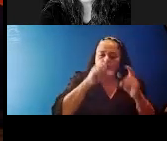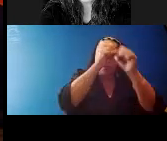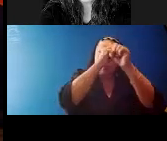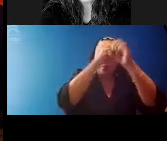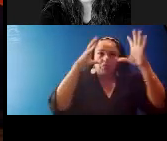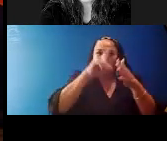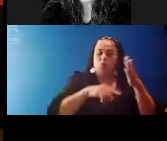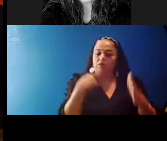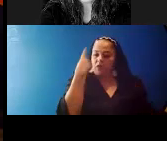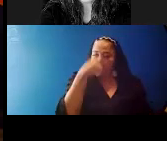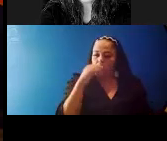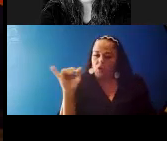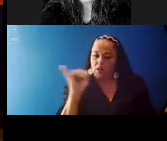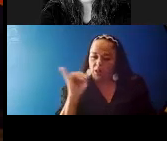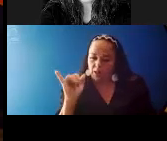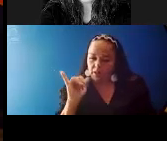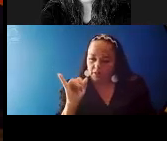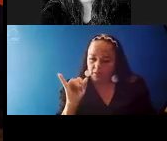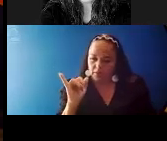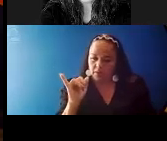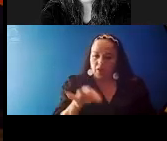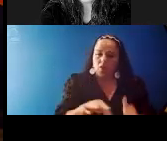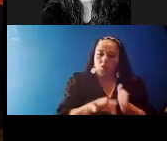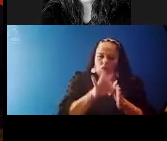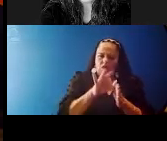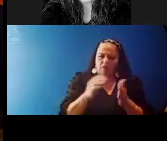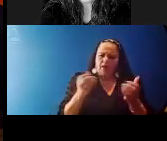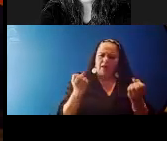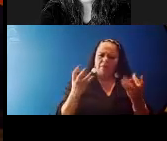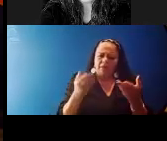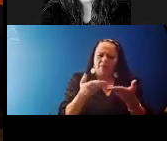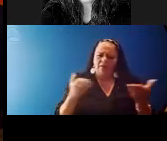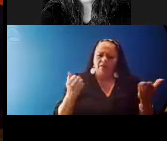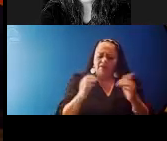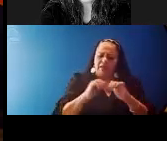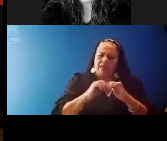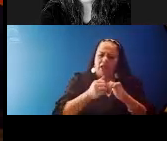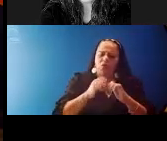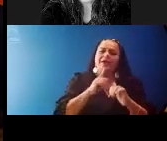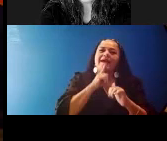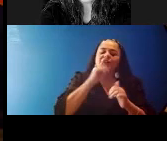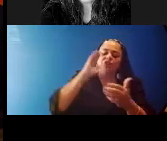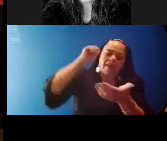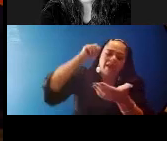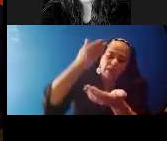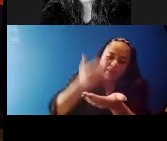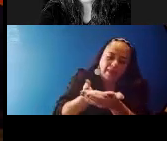like? And we found these are many of the key components we think are critical to how we actually get there.